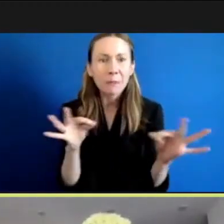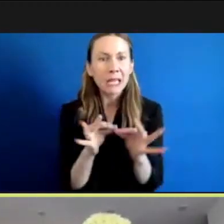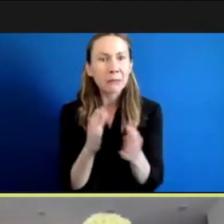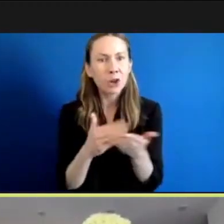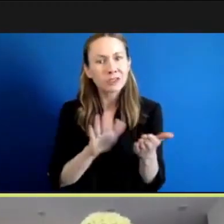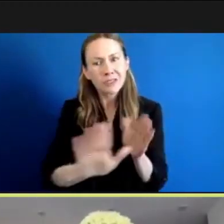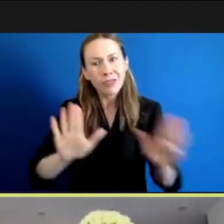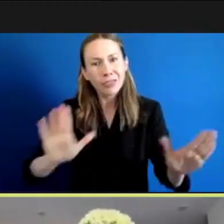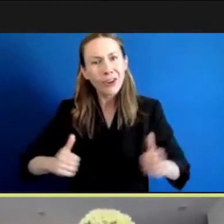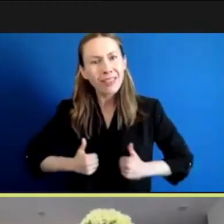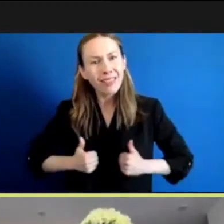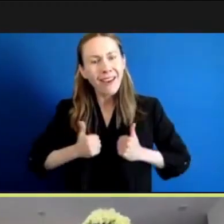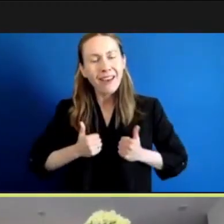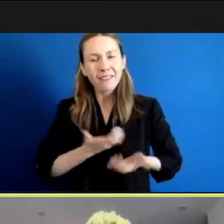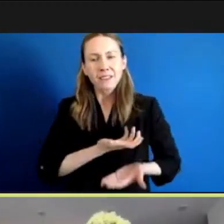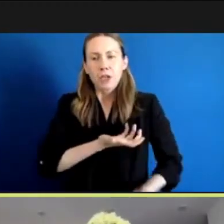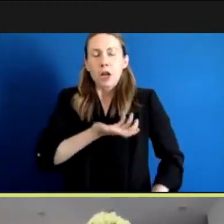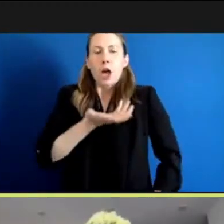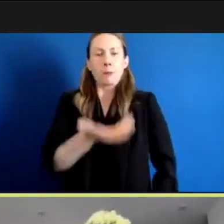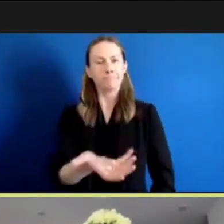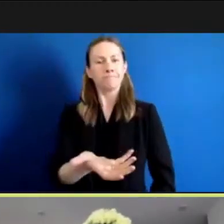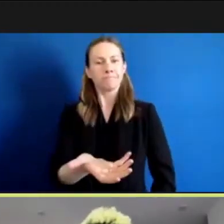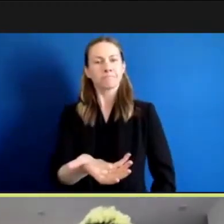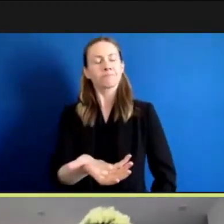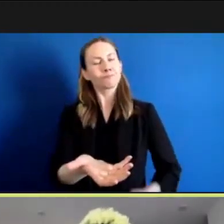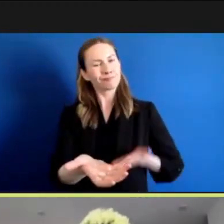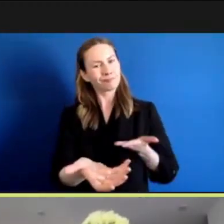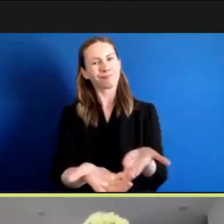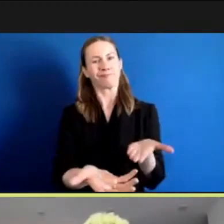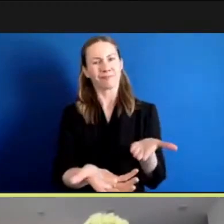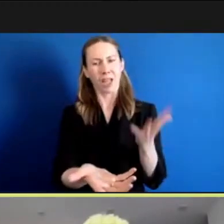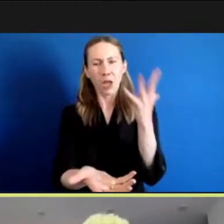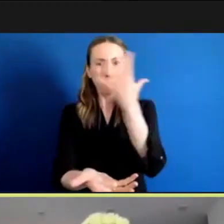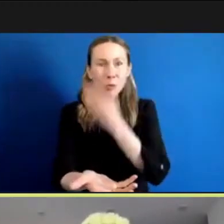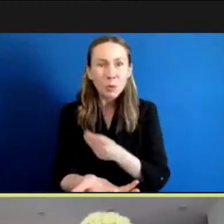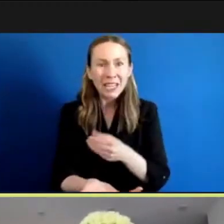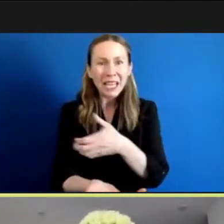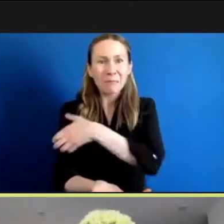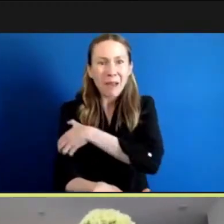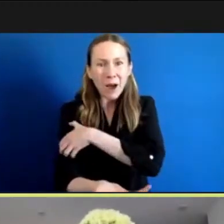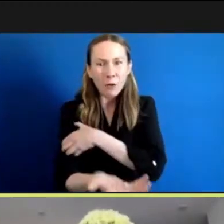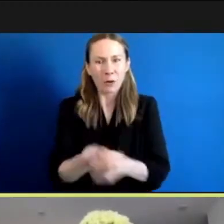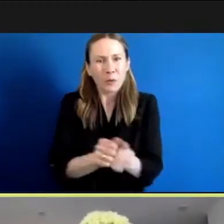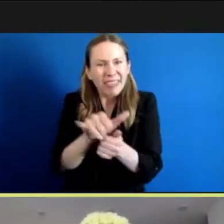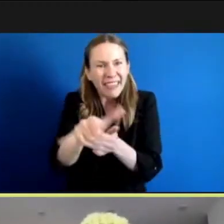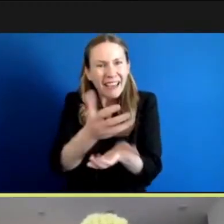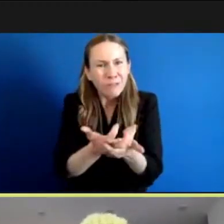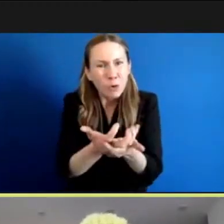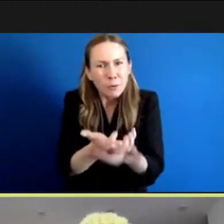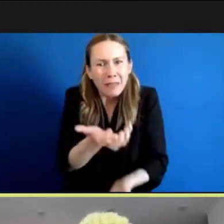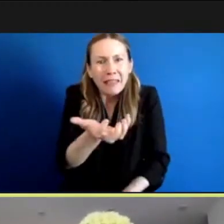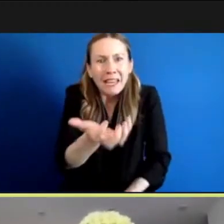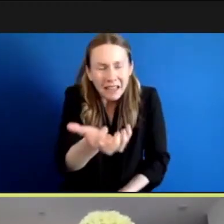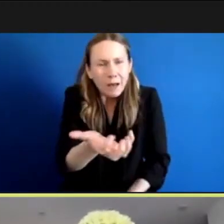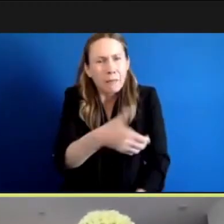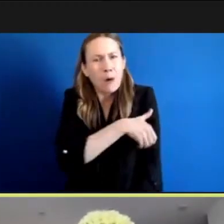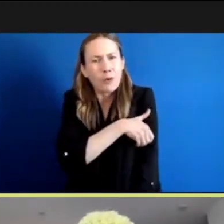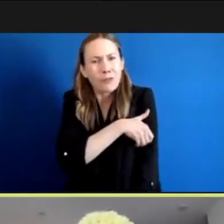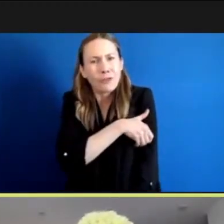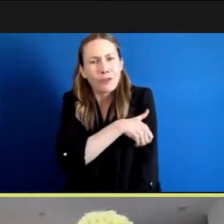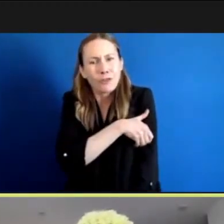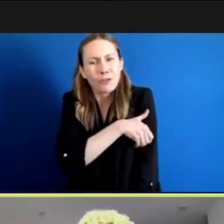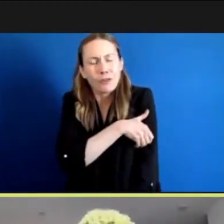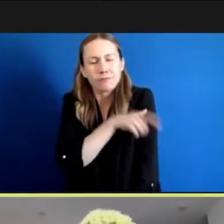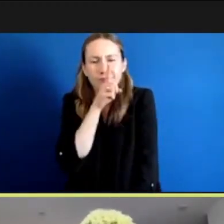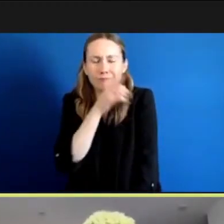lives. And I think that's really, there is beauty and power in vulnerability. And I really appreciate everybody